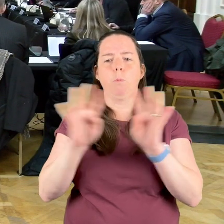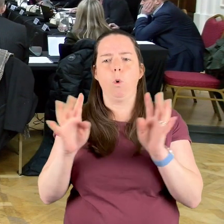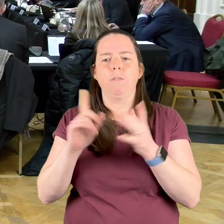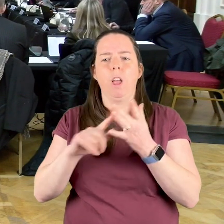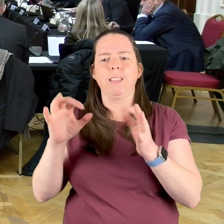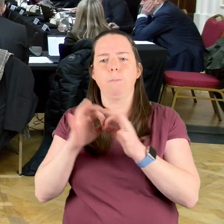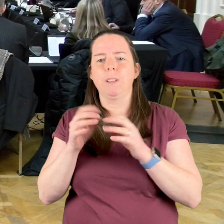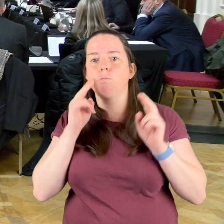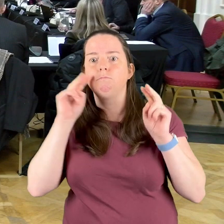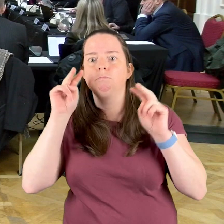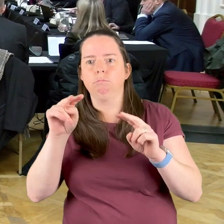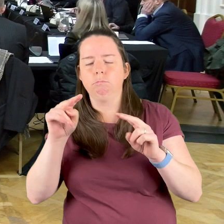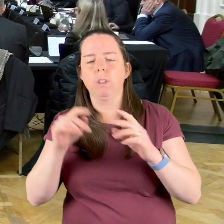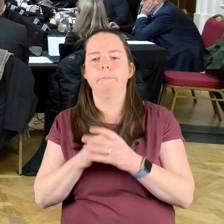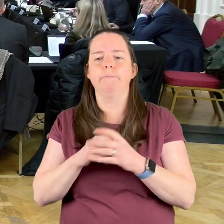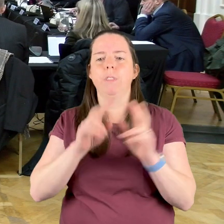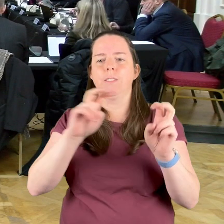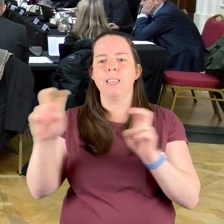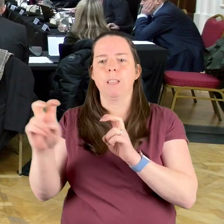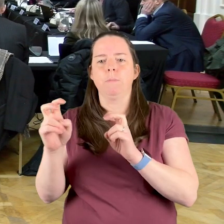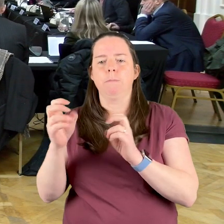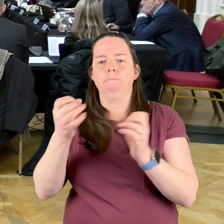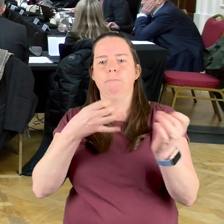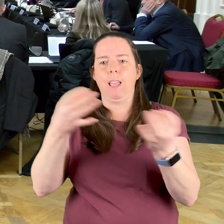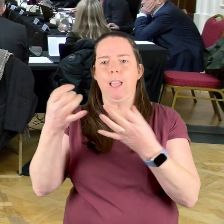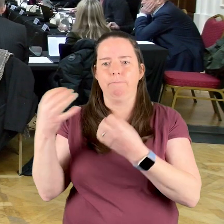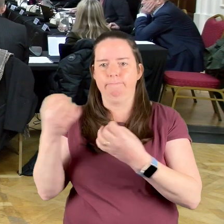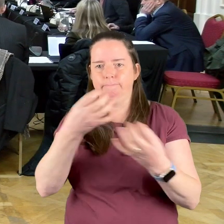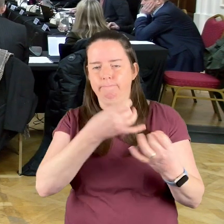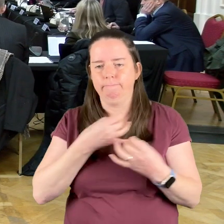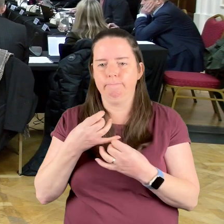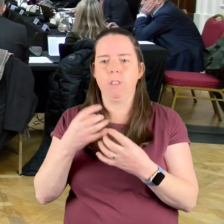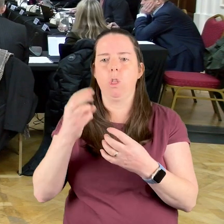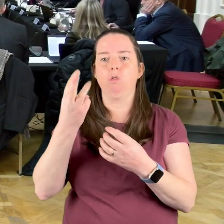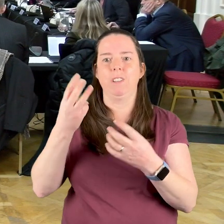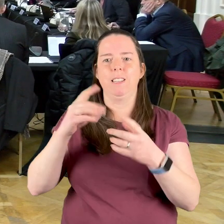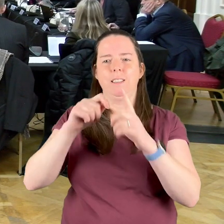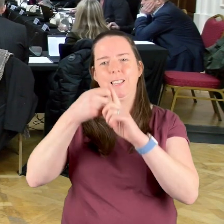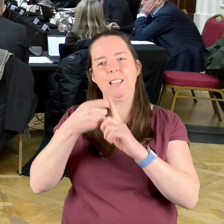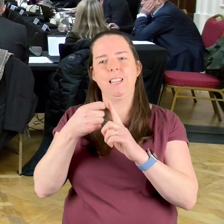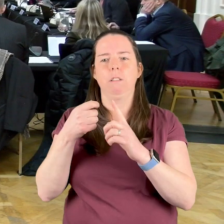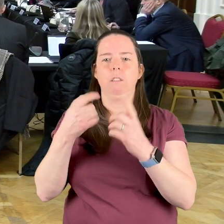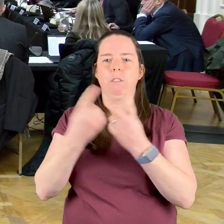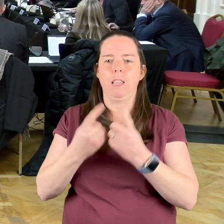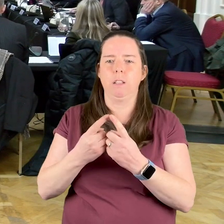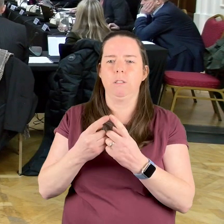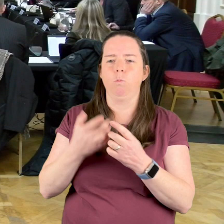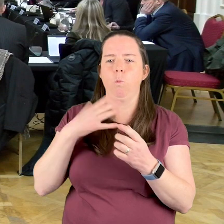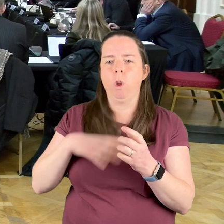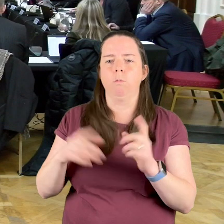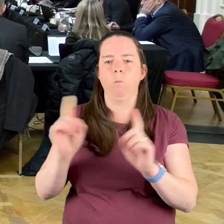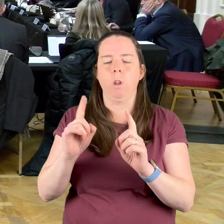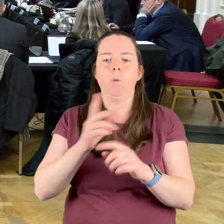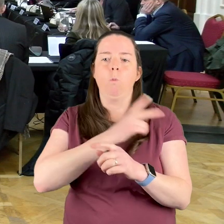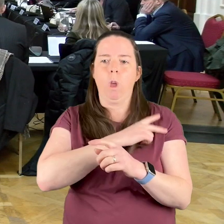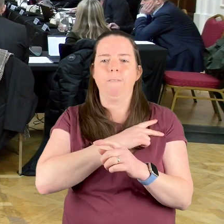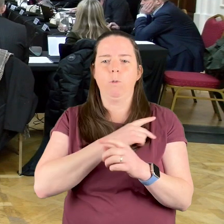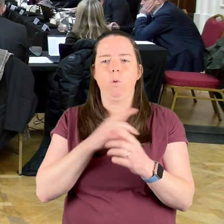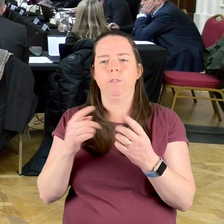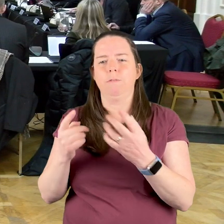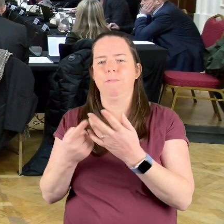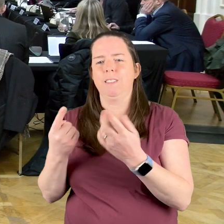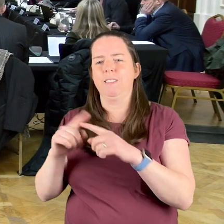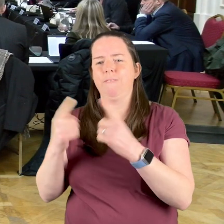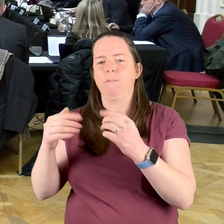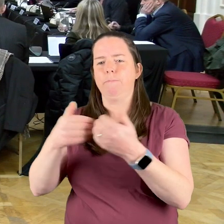have an oversight on. The teams that came out of that are three key things. They still want, I know workforce sits in another